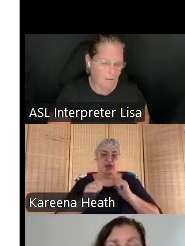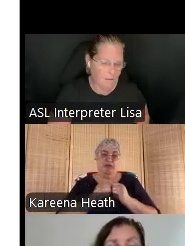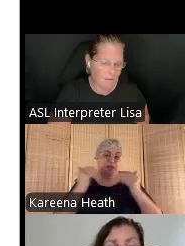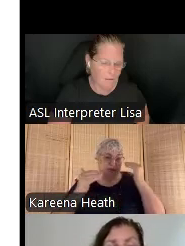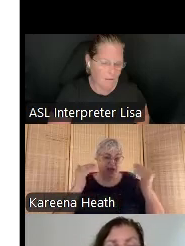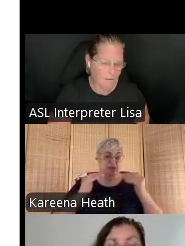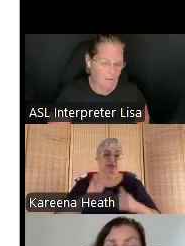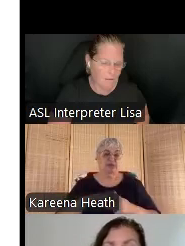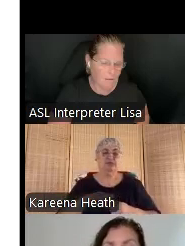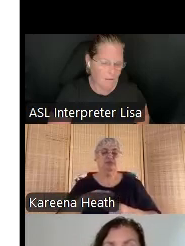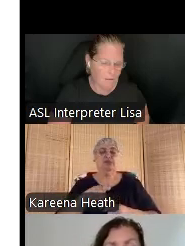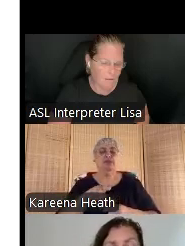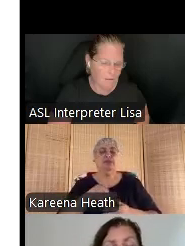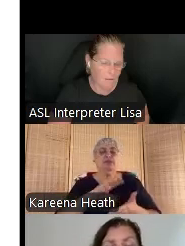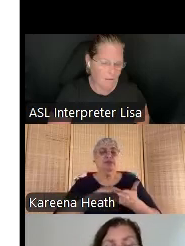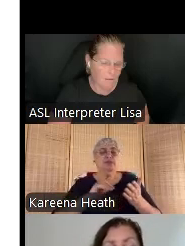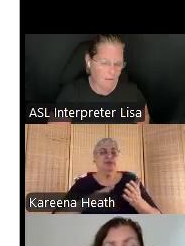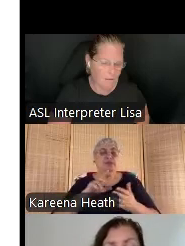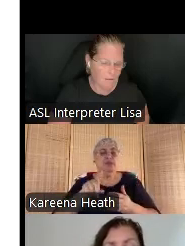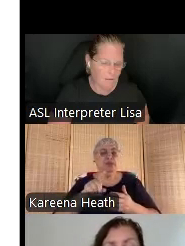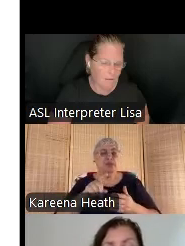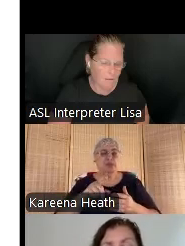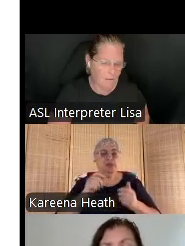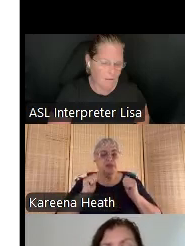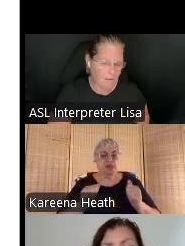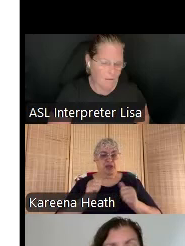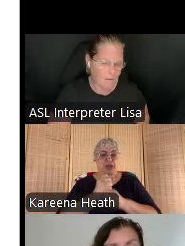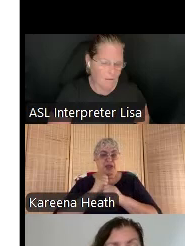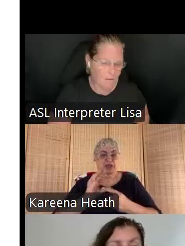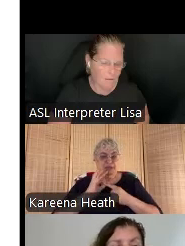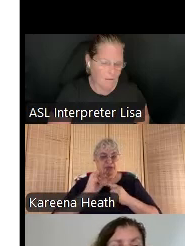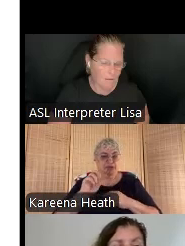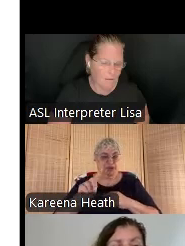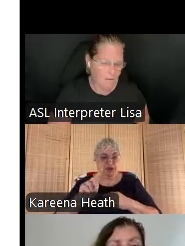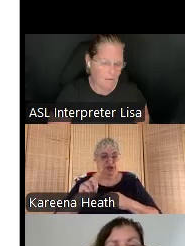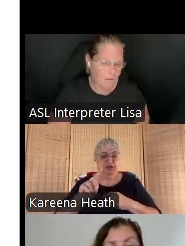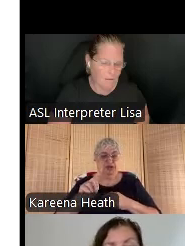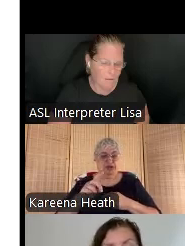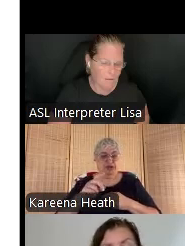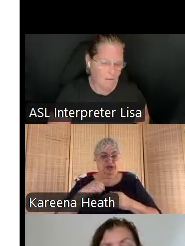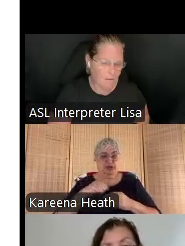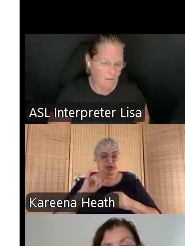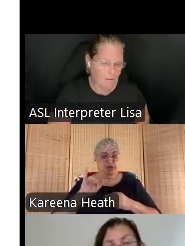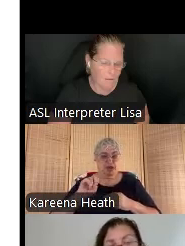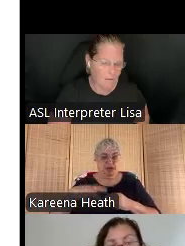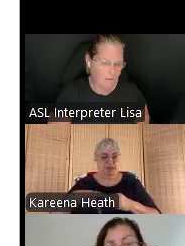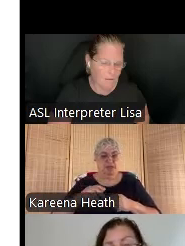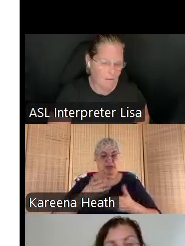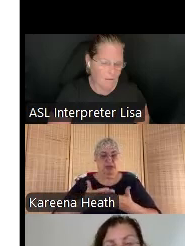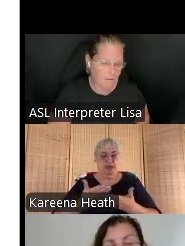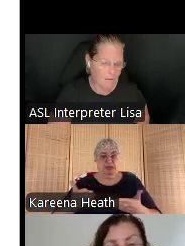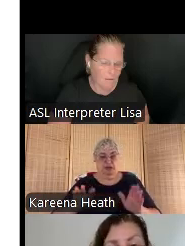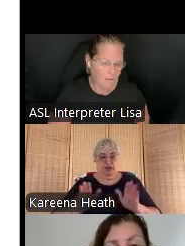adults, when you were a student, were you eligible for special education services such as an IEP, resource